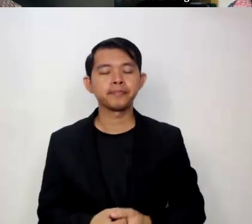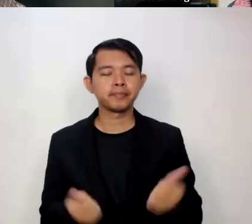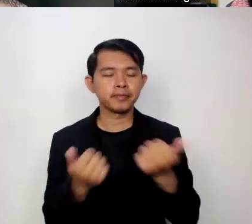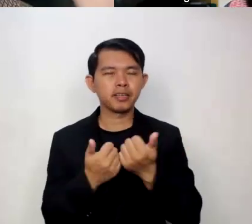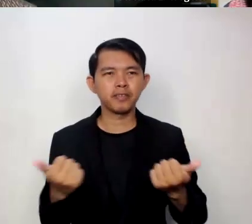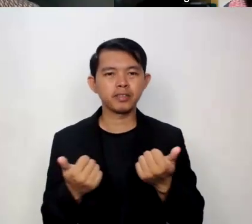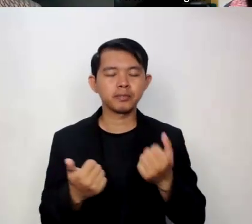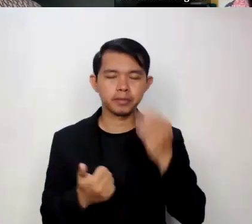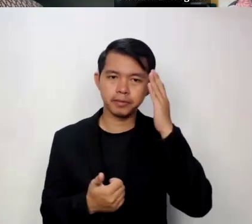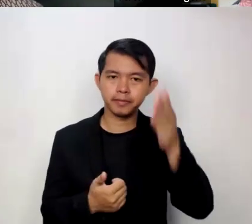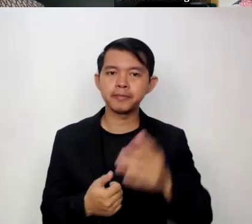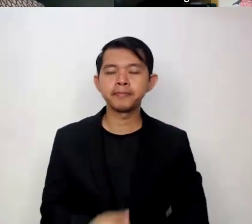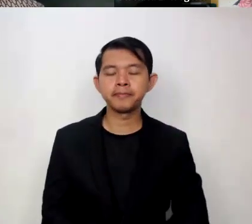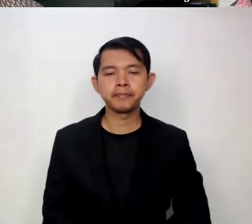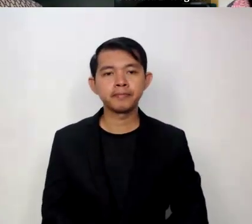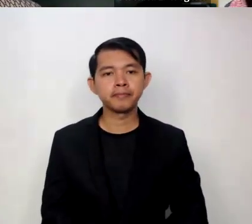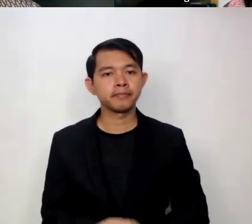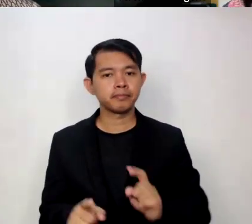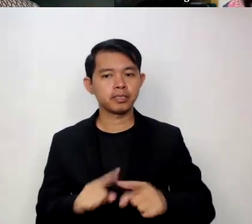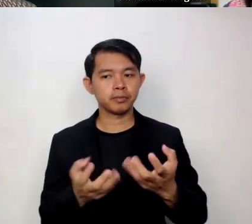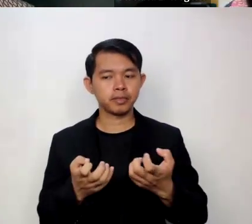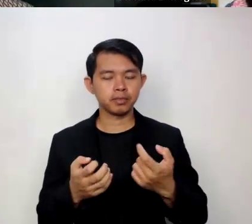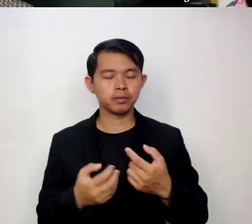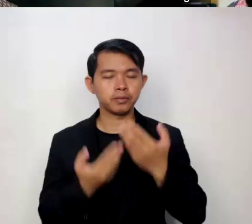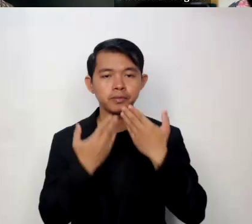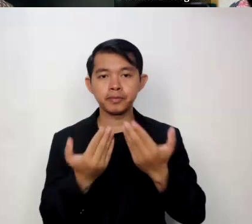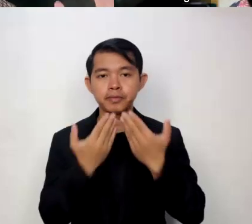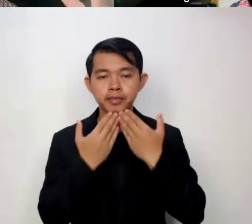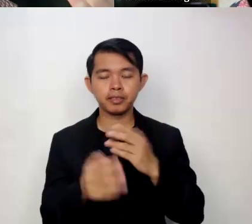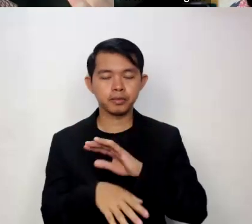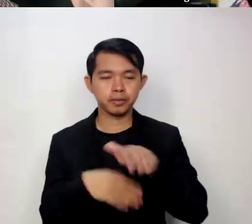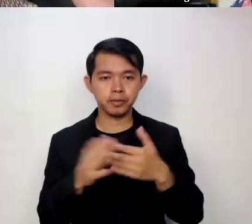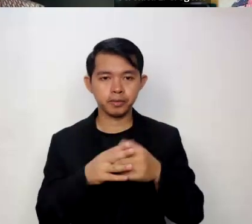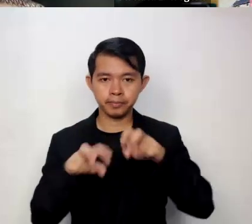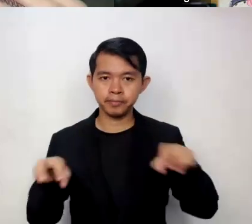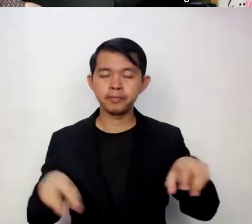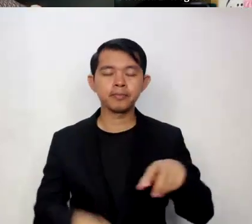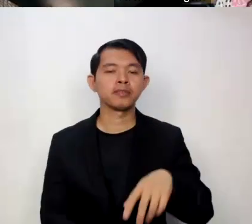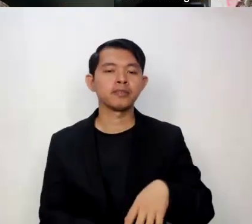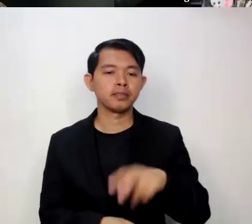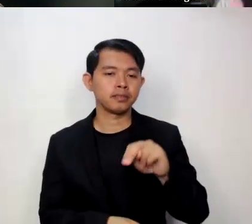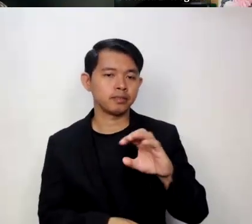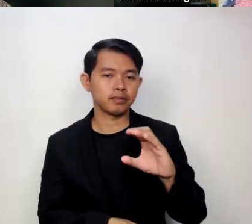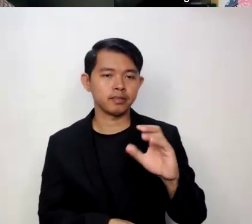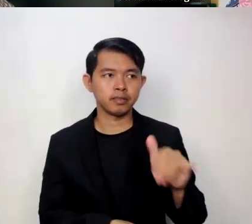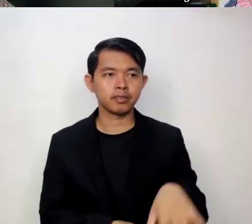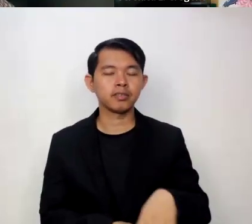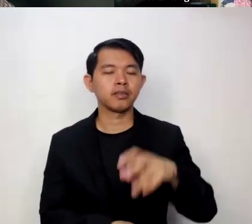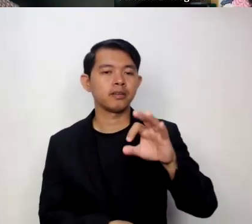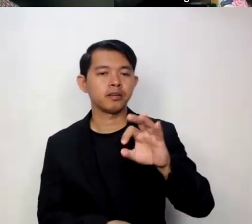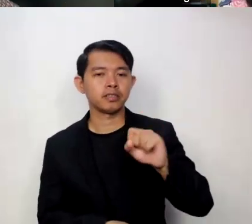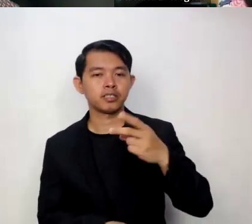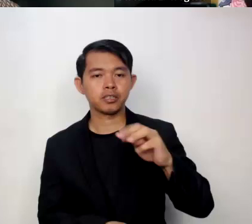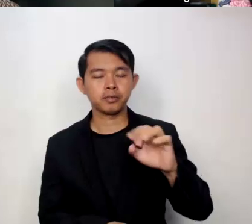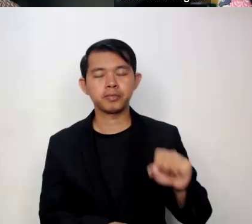soon. But I'd just like to take this time, no, to thank our panelists, si Doc Nikki, si Doc Charms, Malaya, and Xavier,